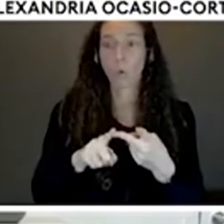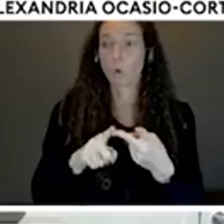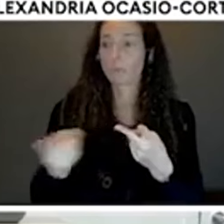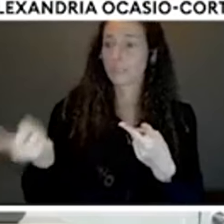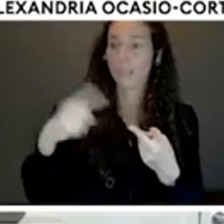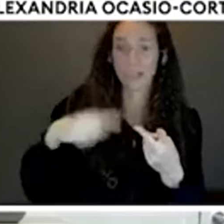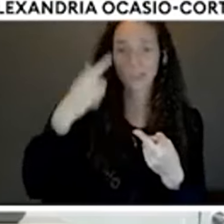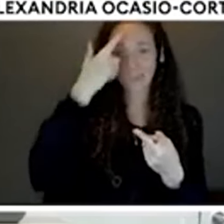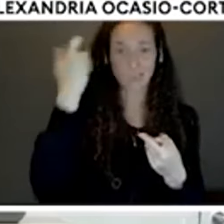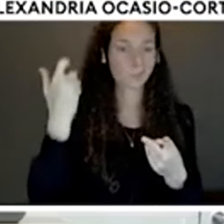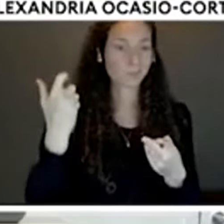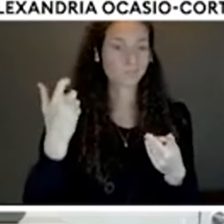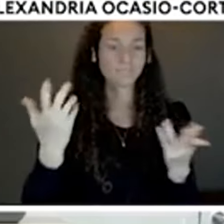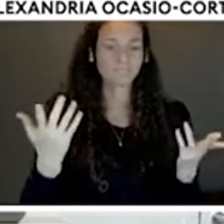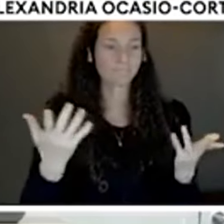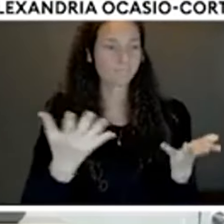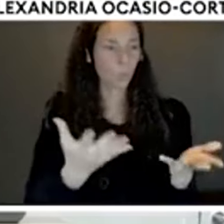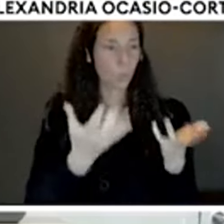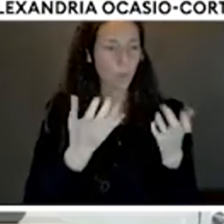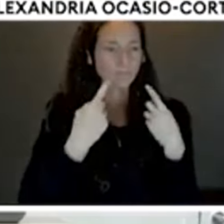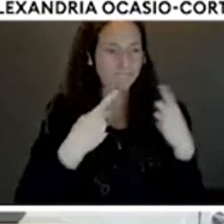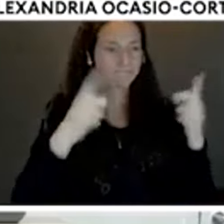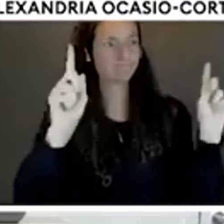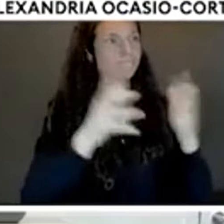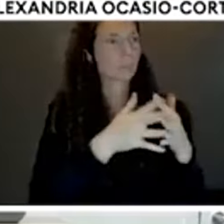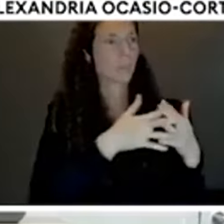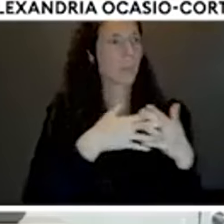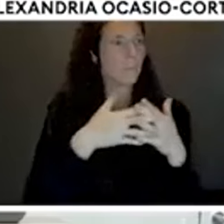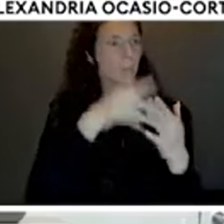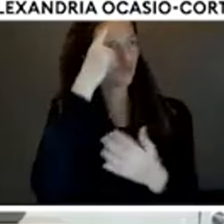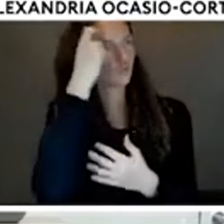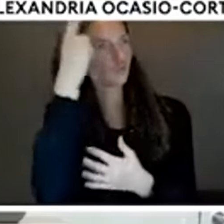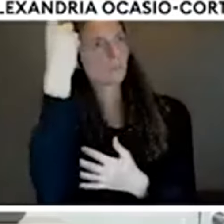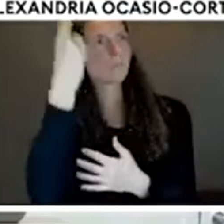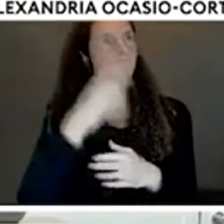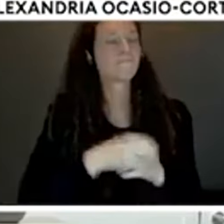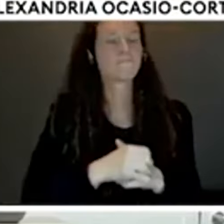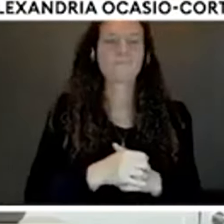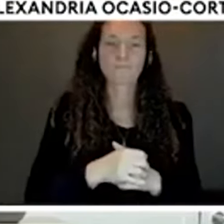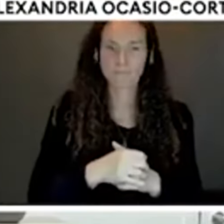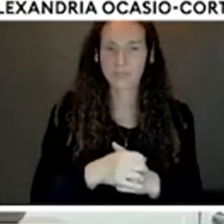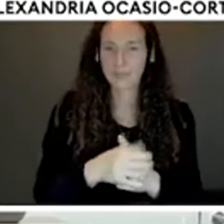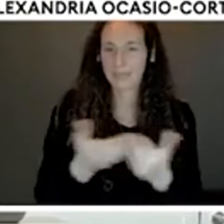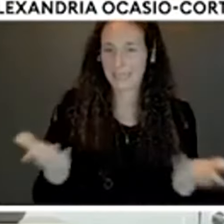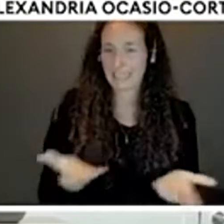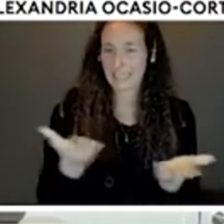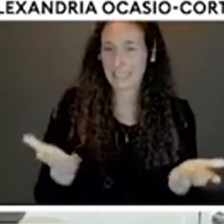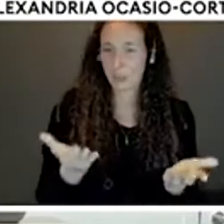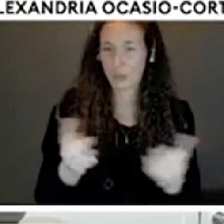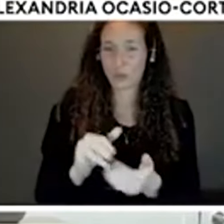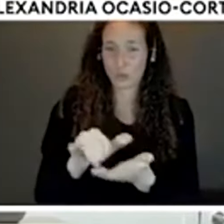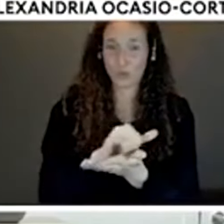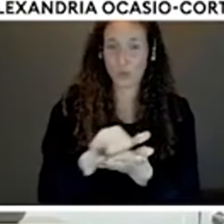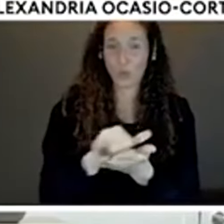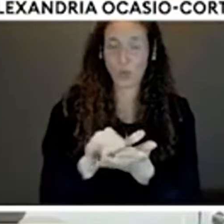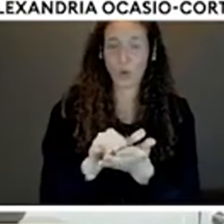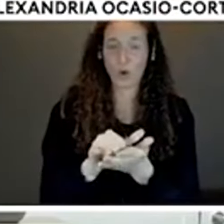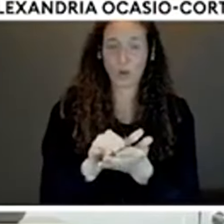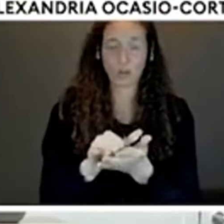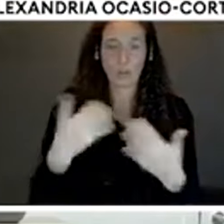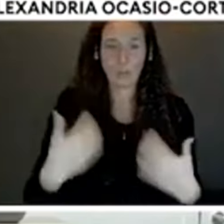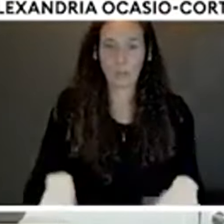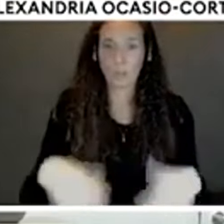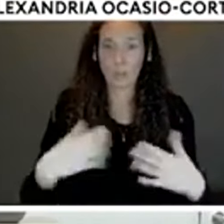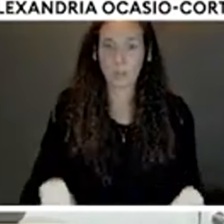But I mean, all I can speak on is New York. We're busting at the seams. Where are all these